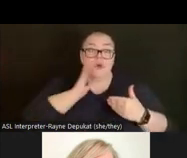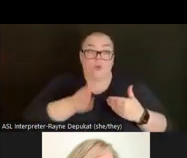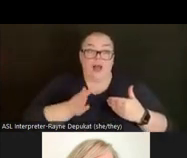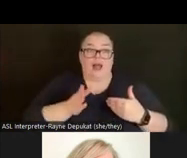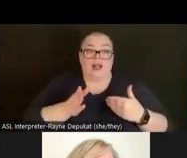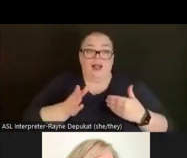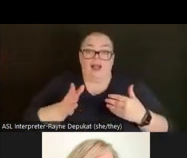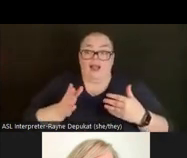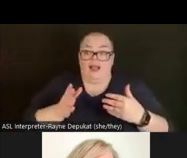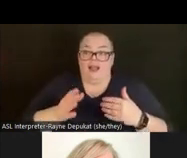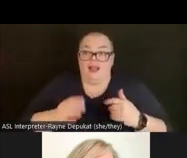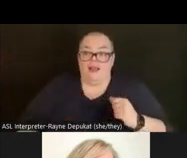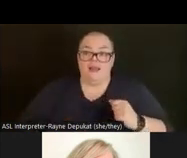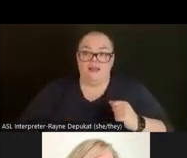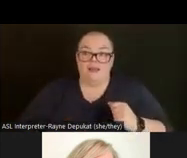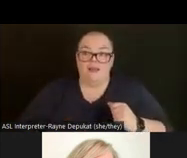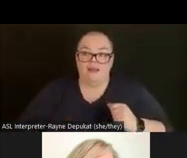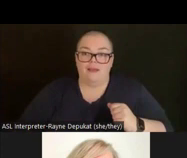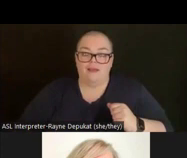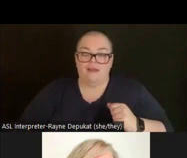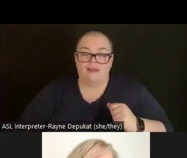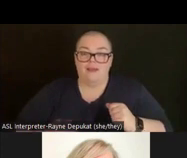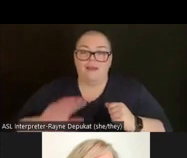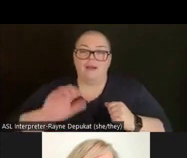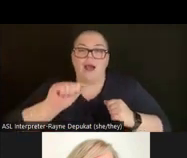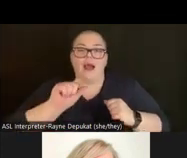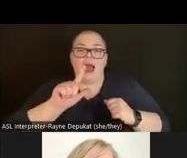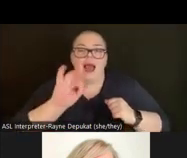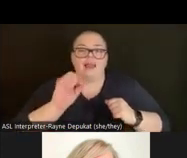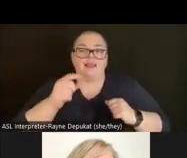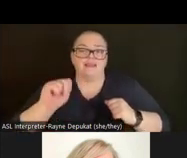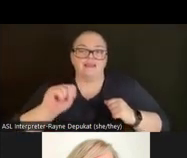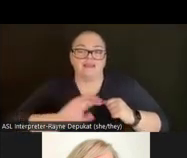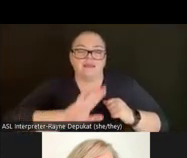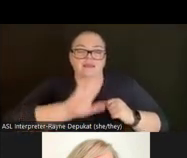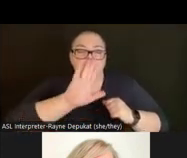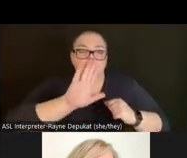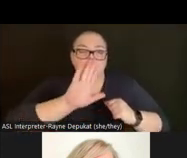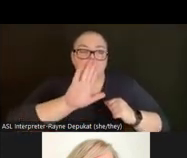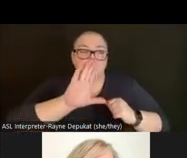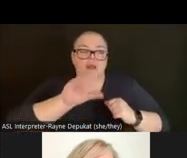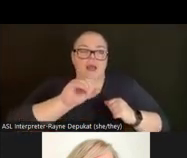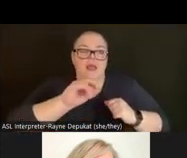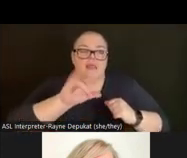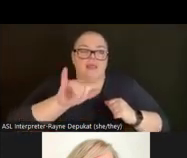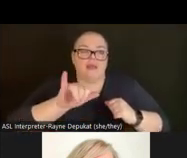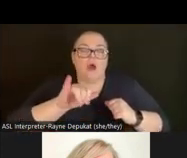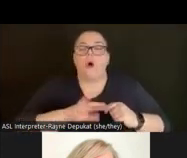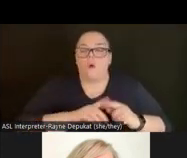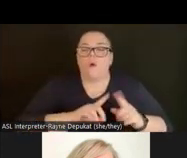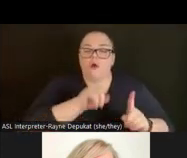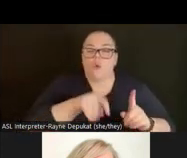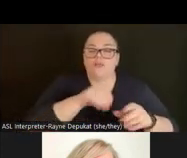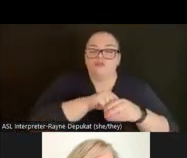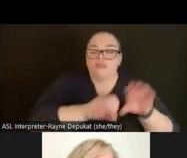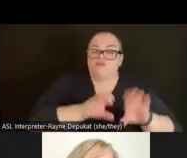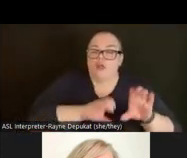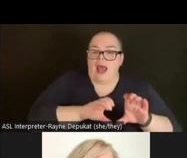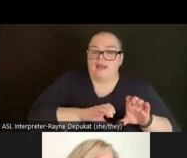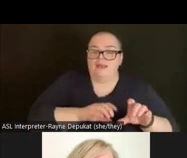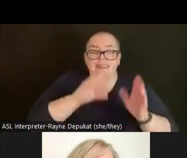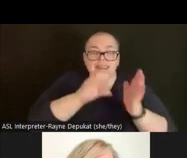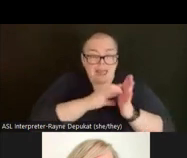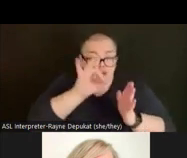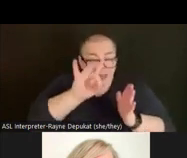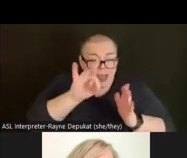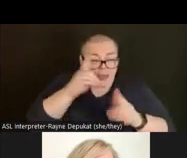So Cathy, this is Allison. Is the Section 8 application a one and done,